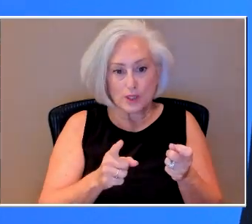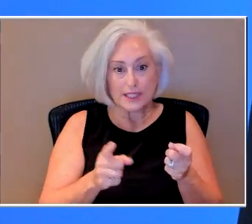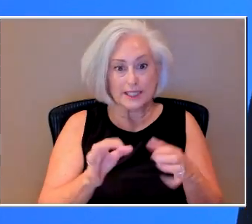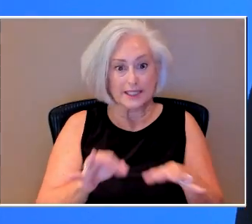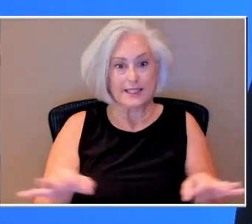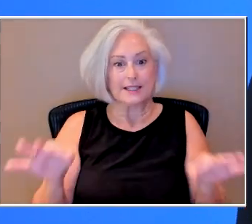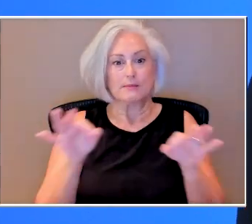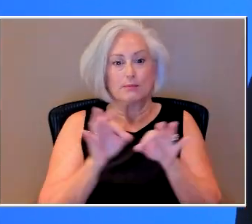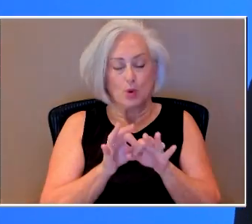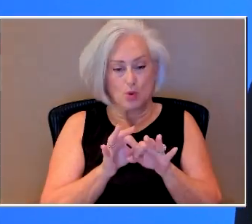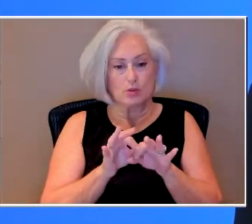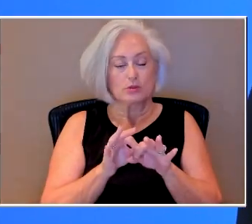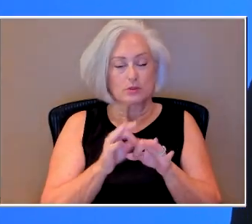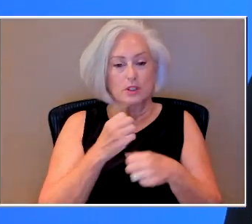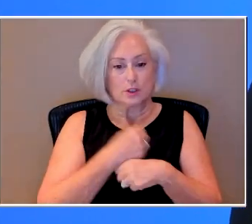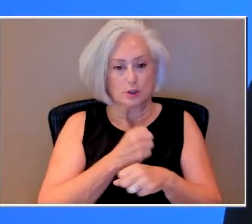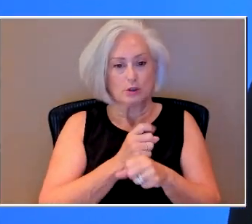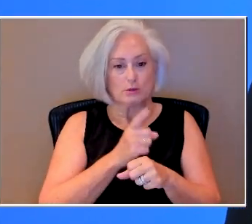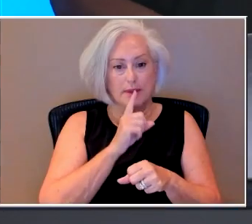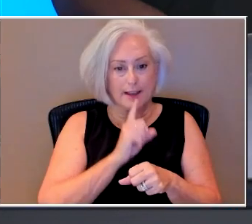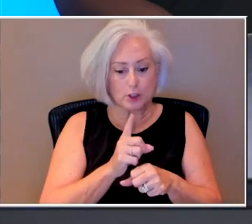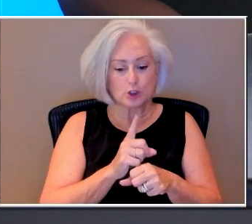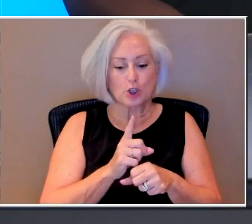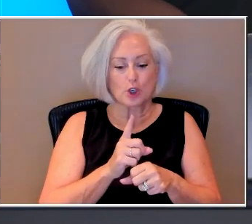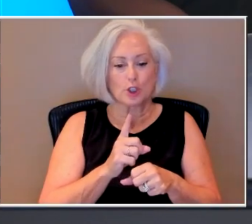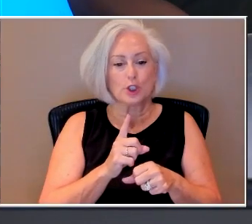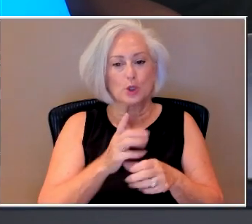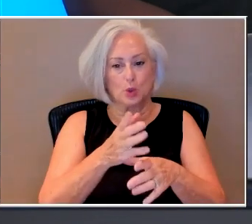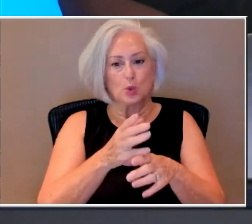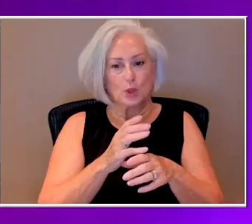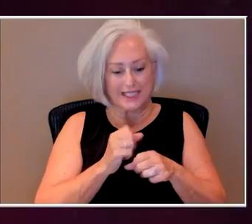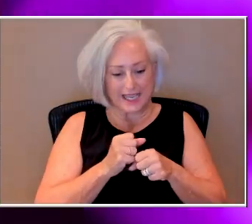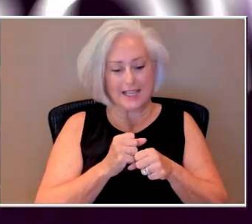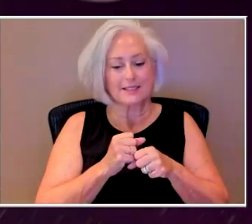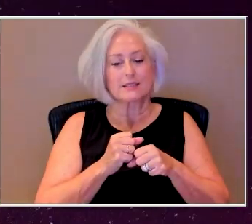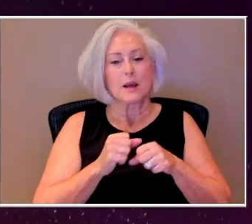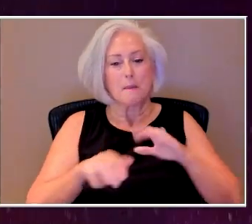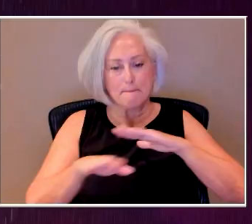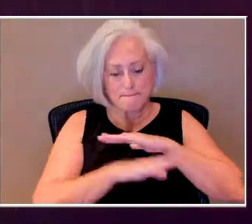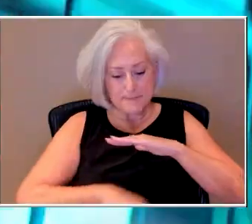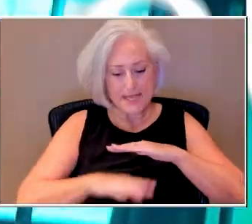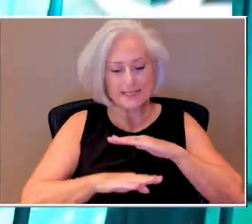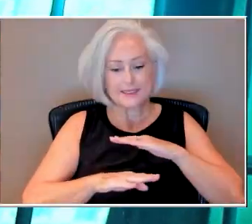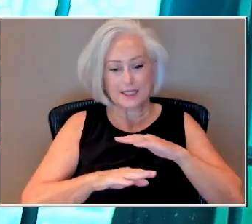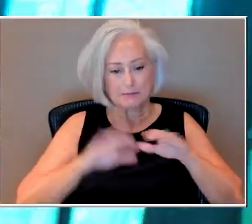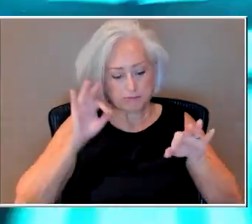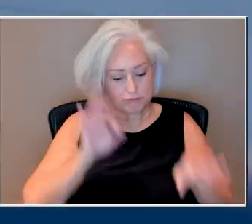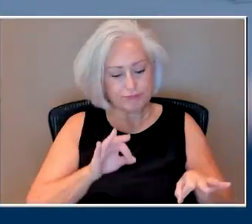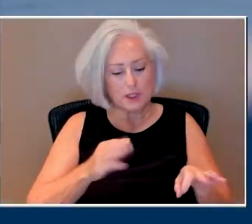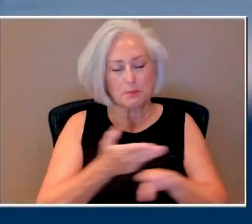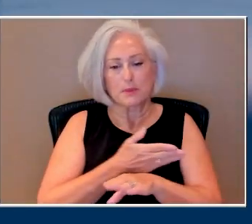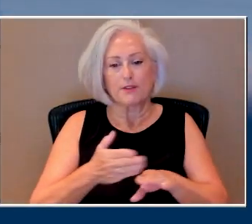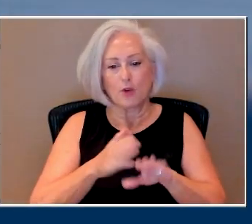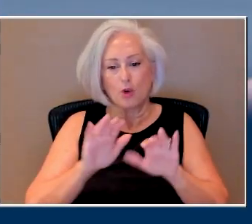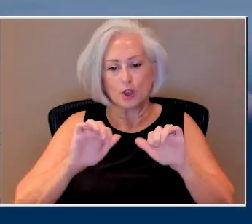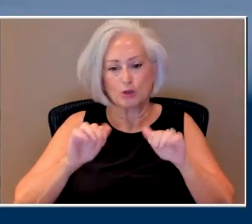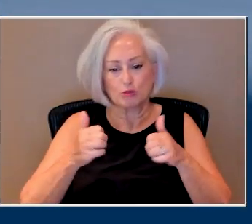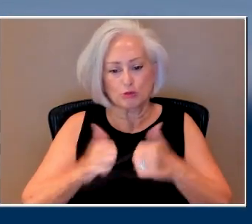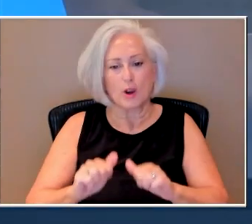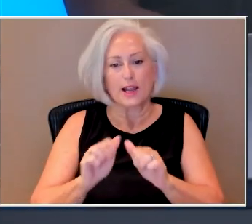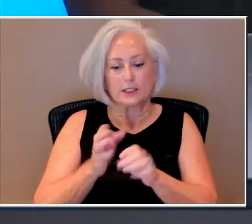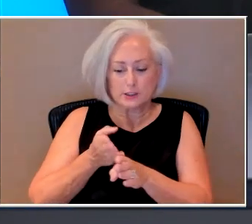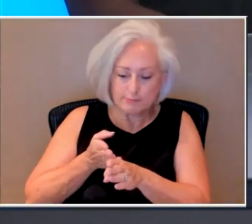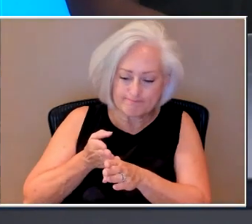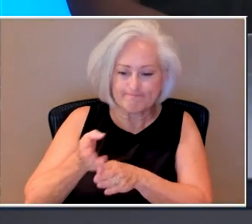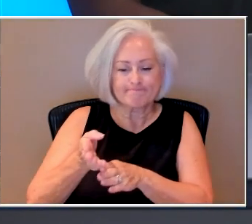to get too specialized. Let's get to some questions from our viewers this morning. Jeremy wants to know, do you work